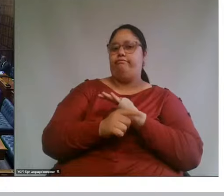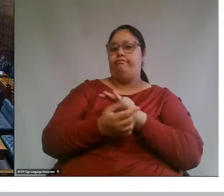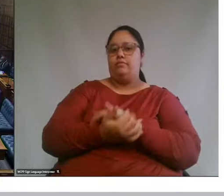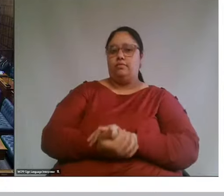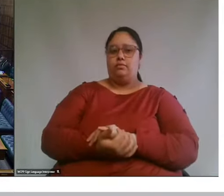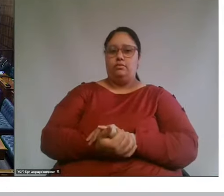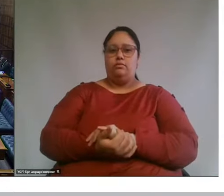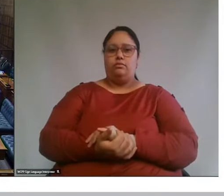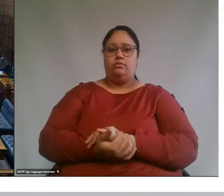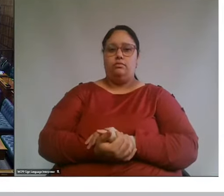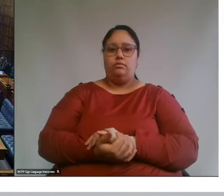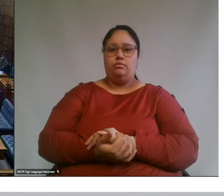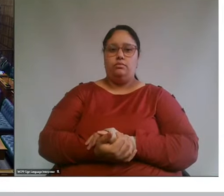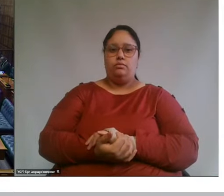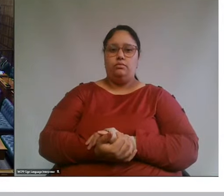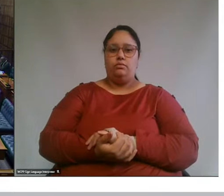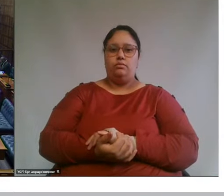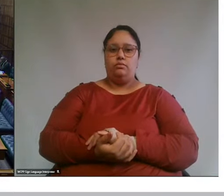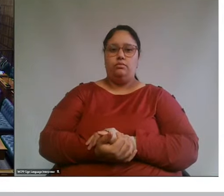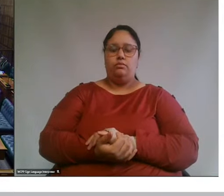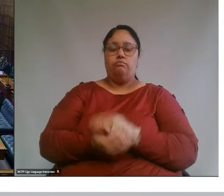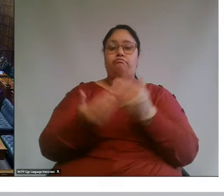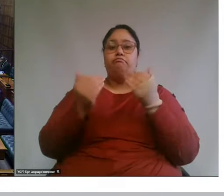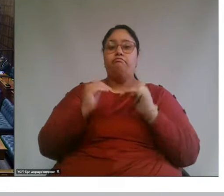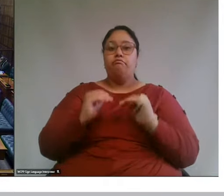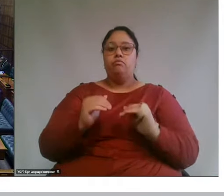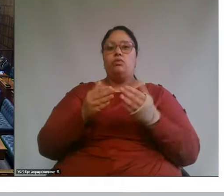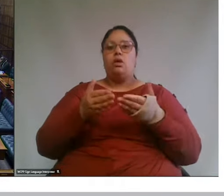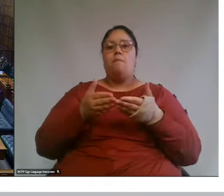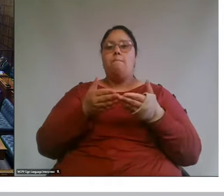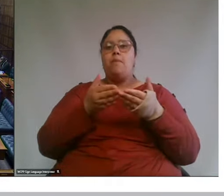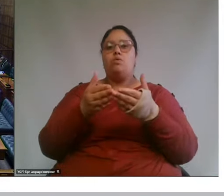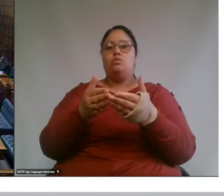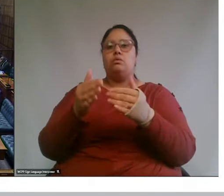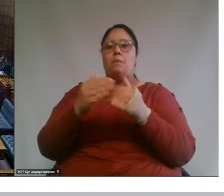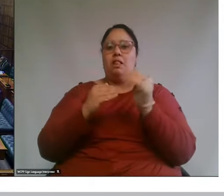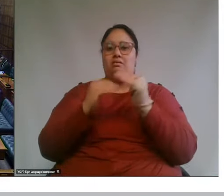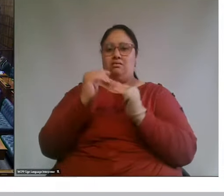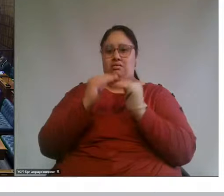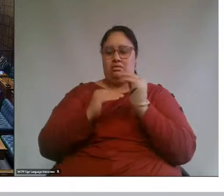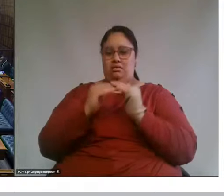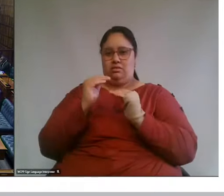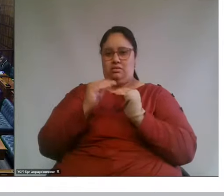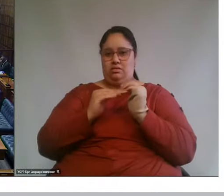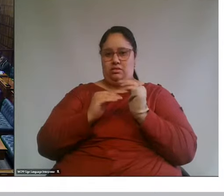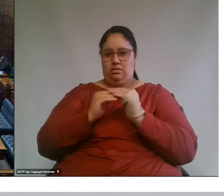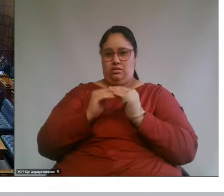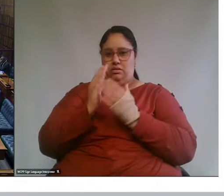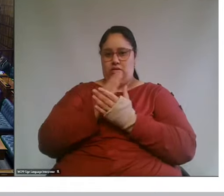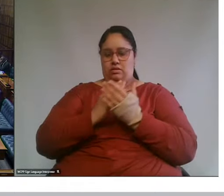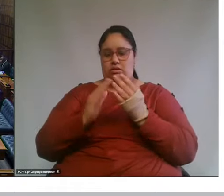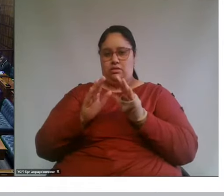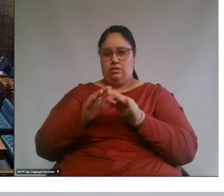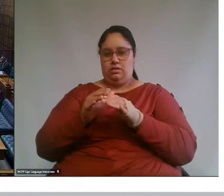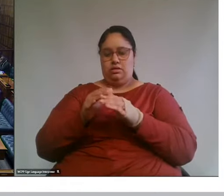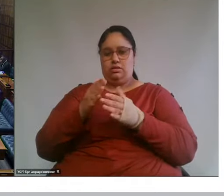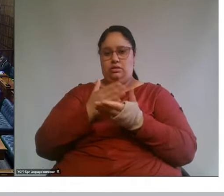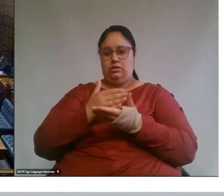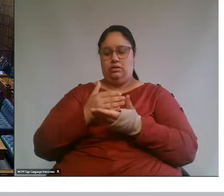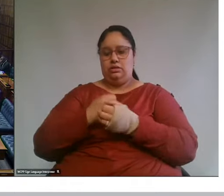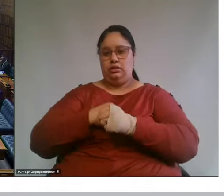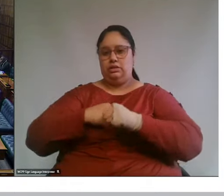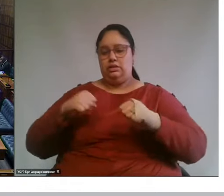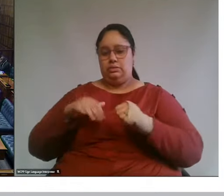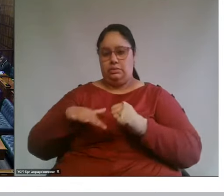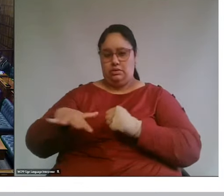the um the I want to now move into the boat building um into the boat building um space so